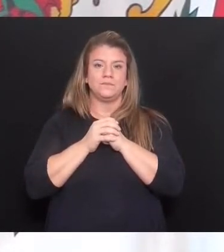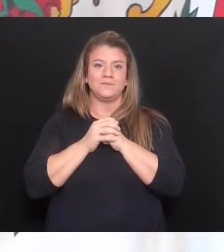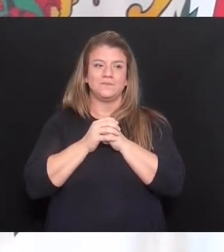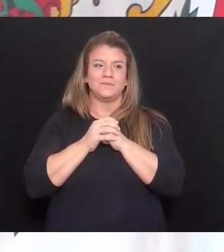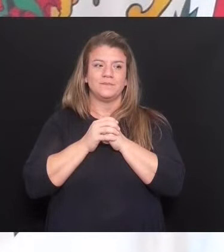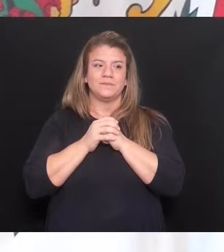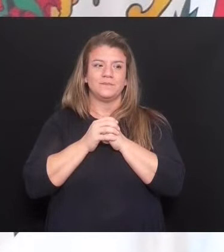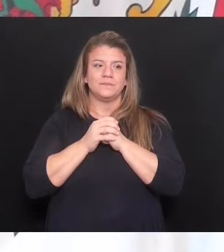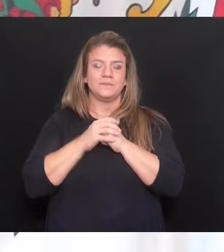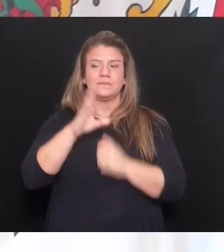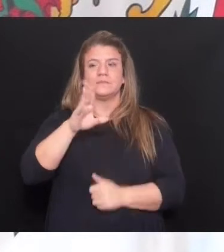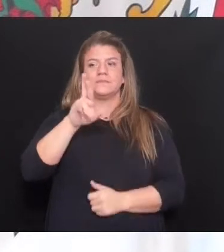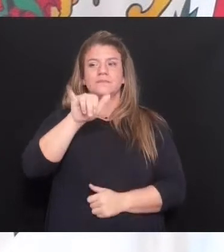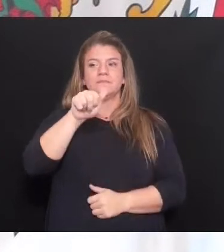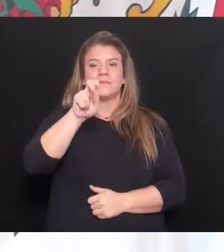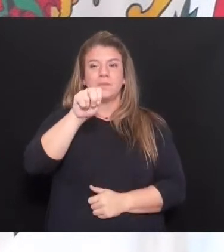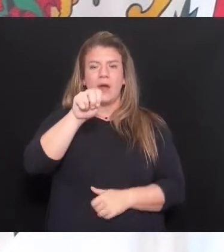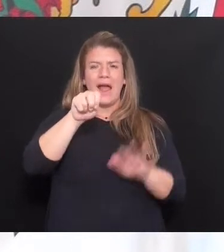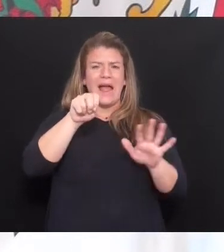Brian, maybe you could get,